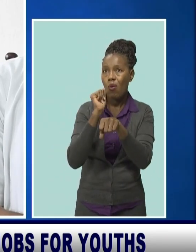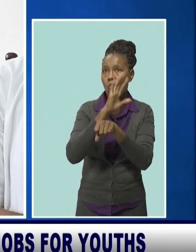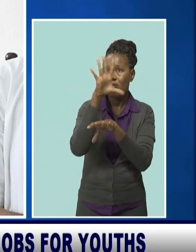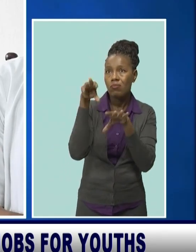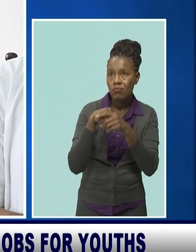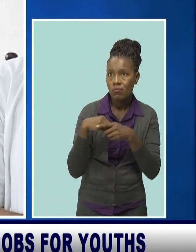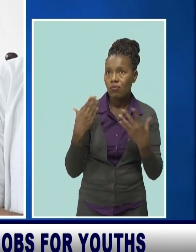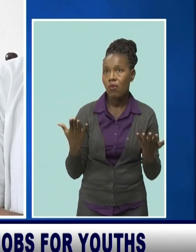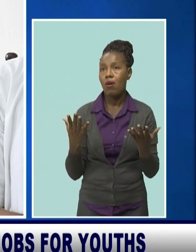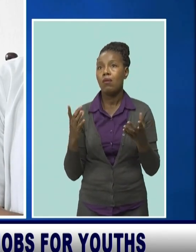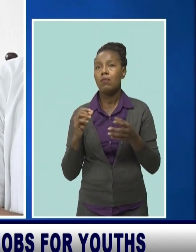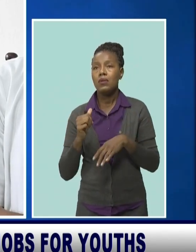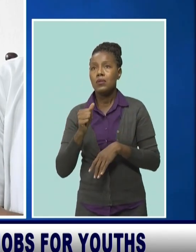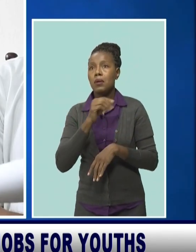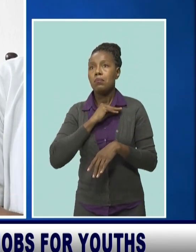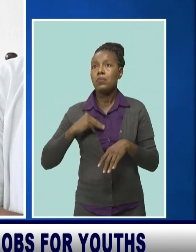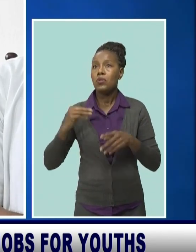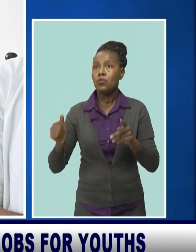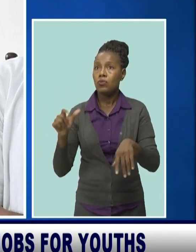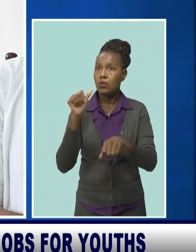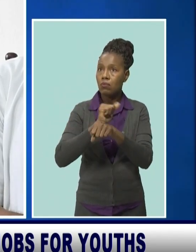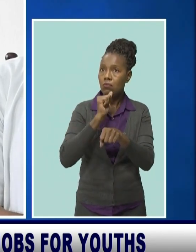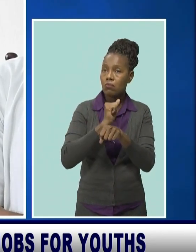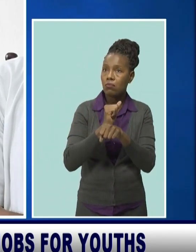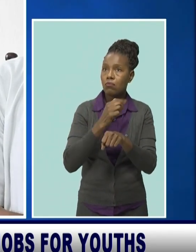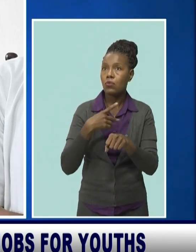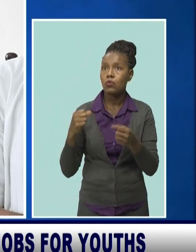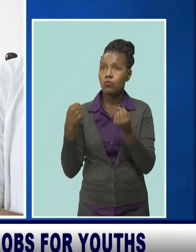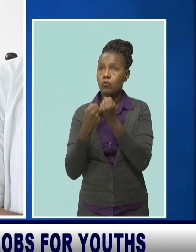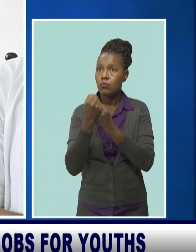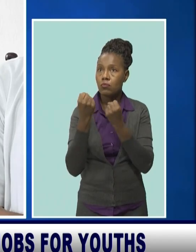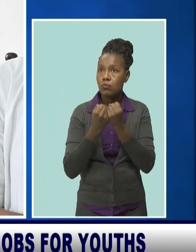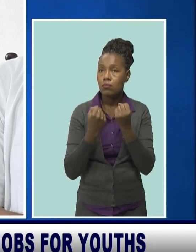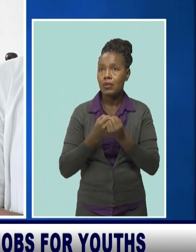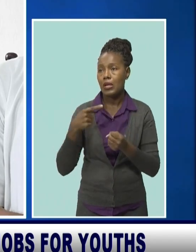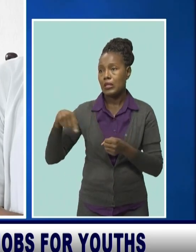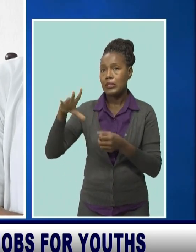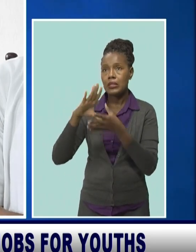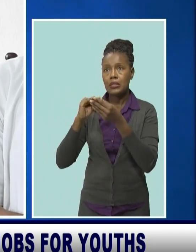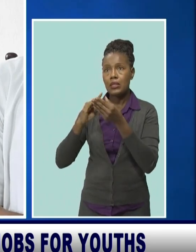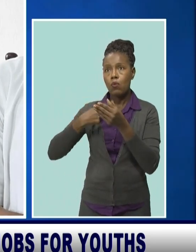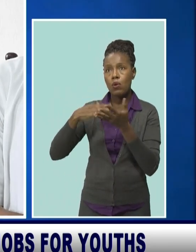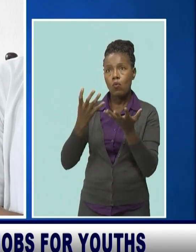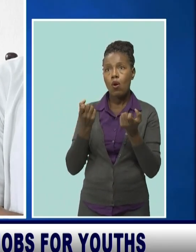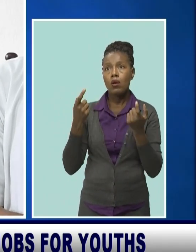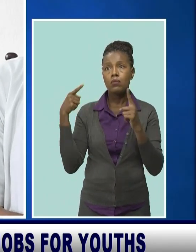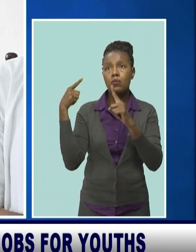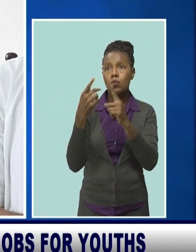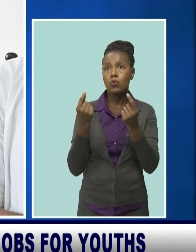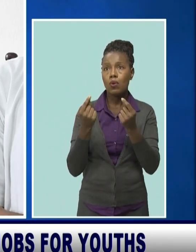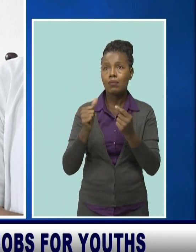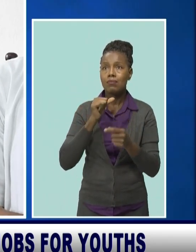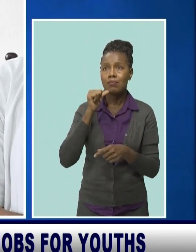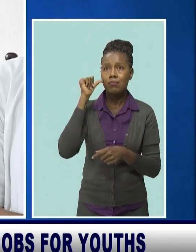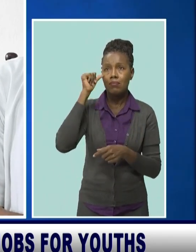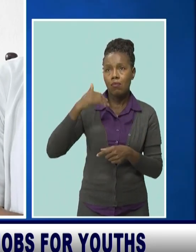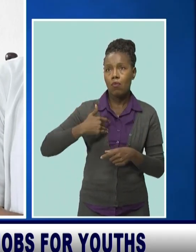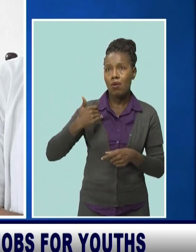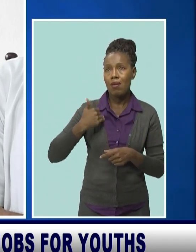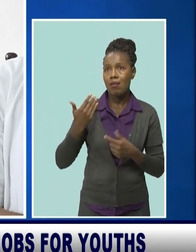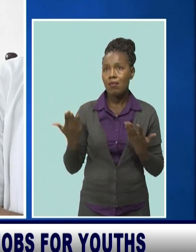of Labour and Social Partnership. As Mr. Harris, our Vice President, said, we want to be able to take the young adults from